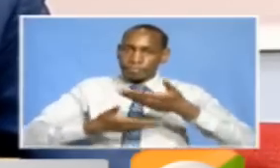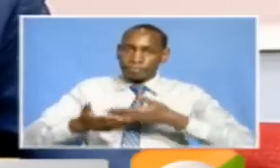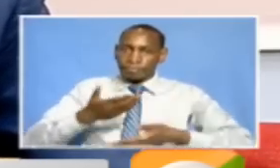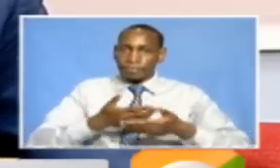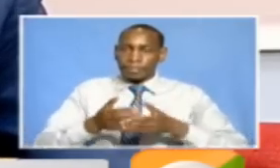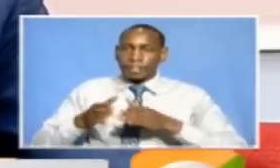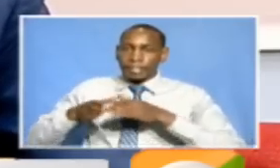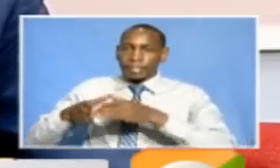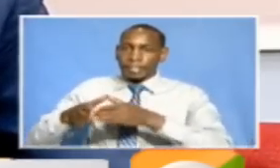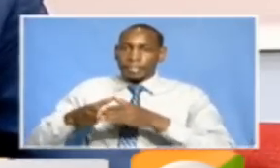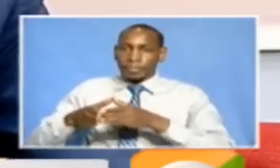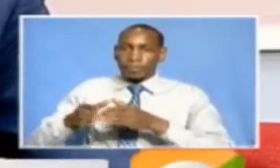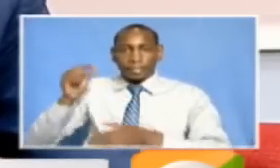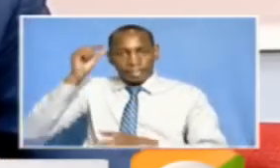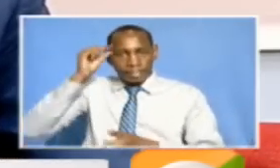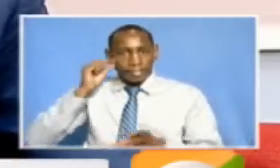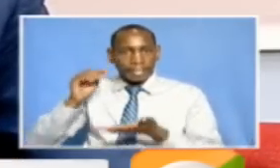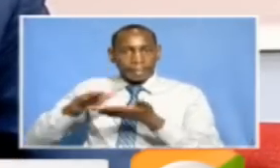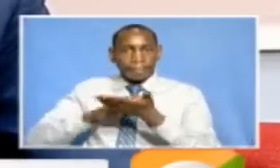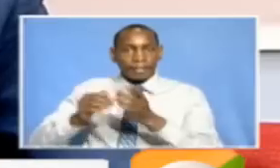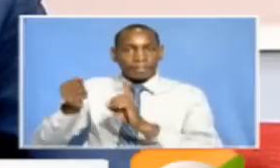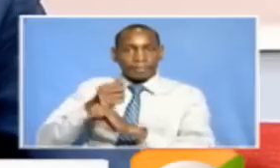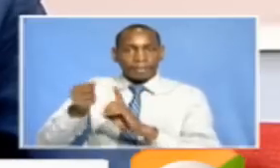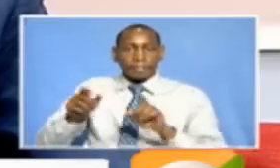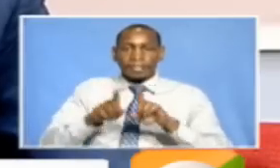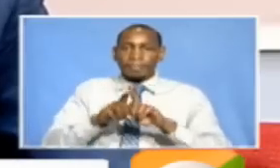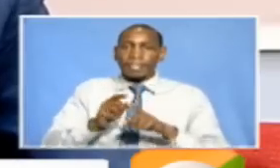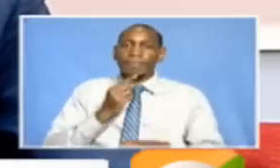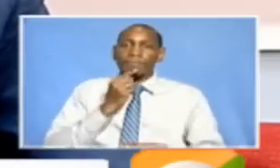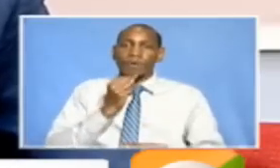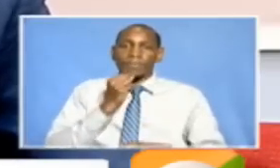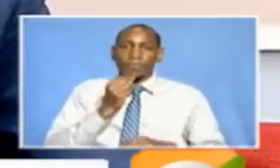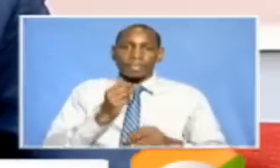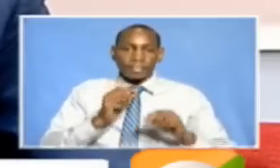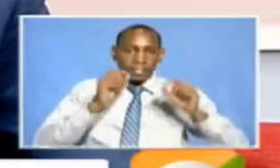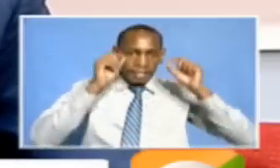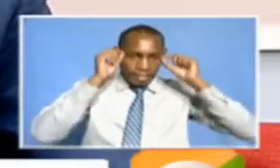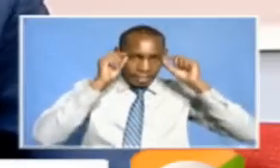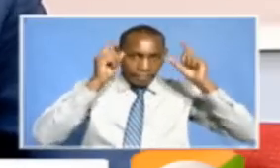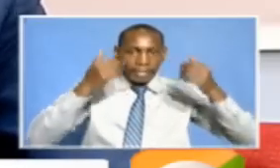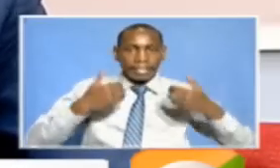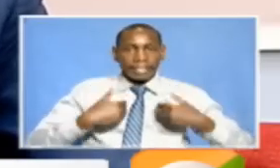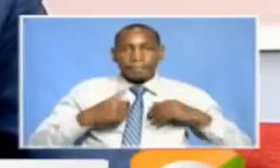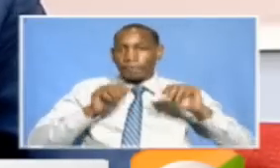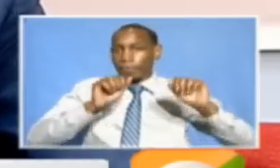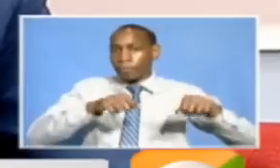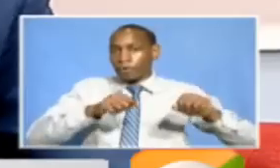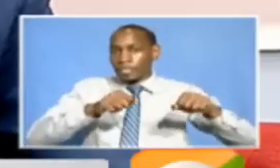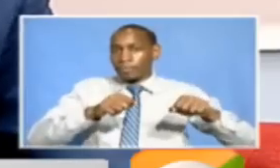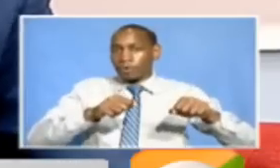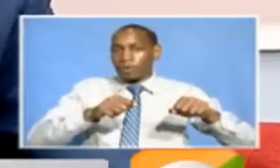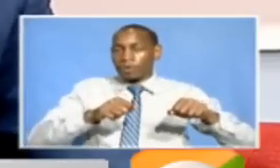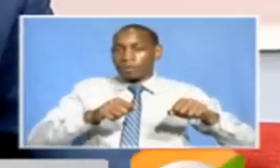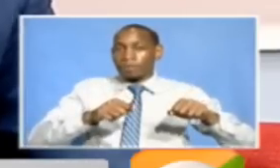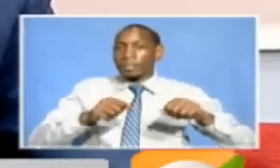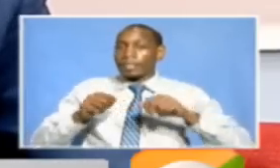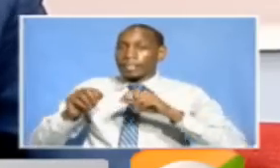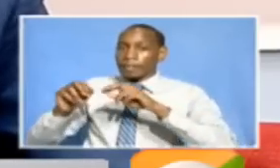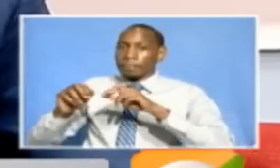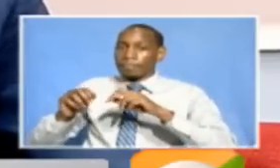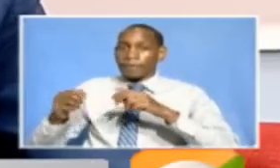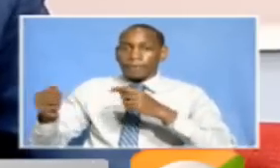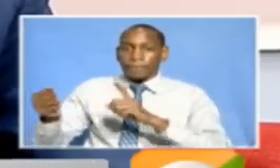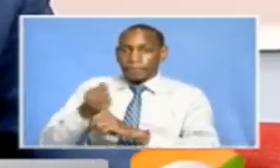gender-based violence, we need to also make the boys aware that it is possible that they could actually experience